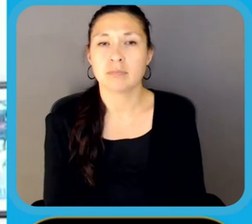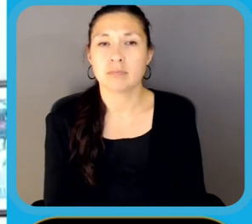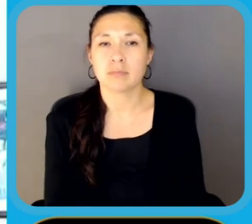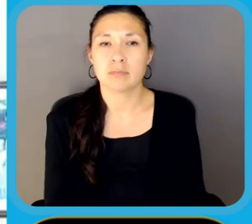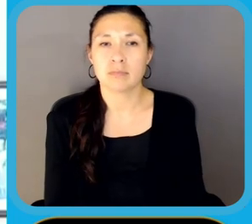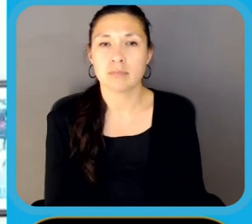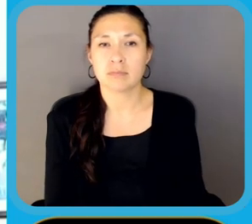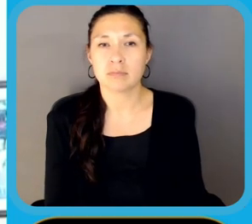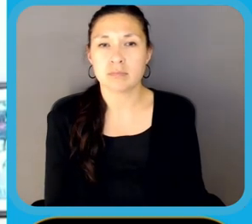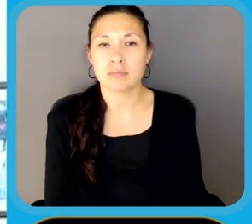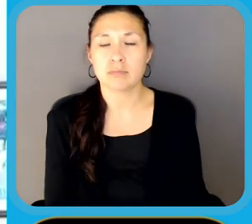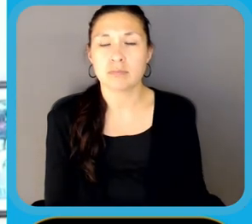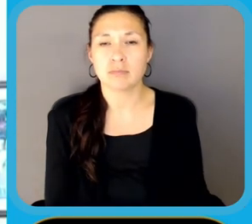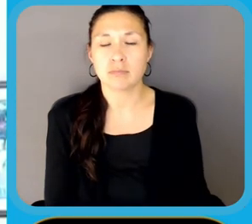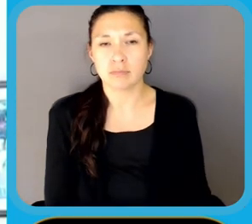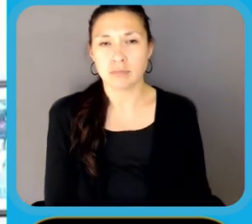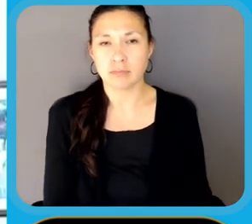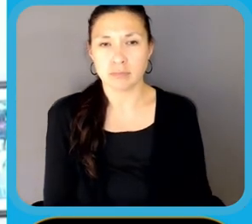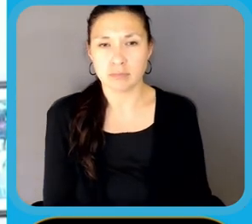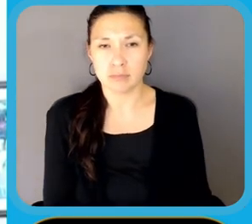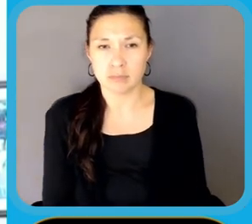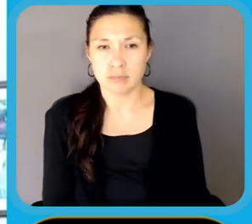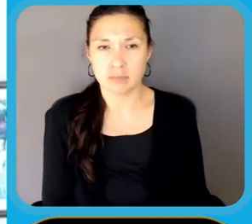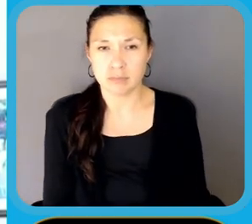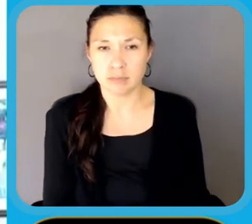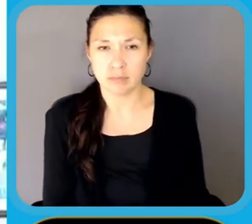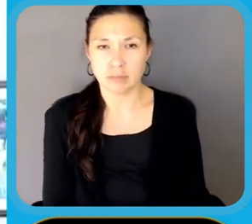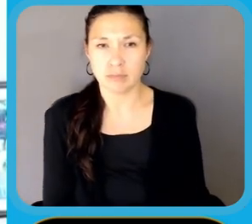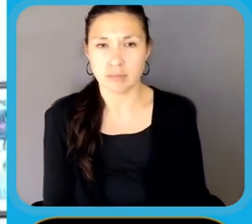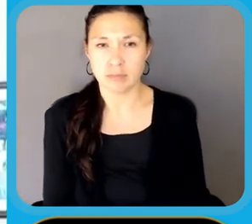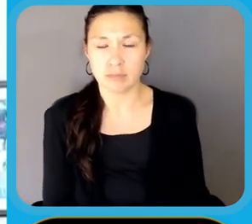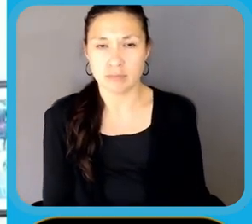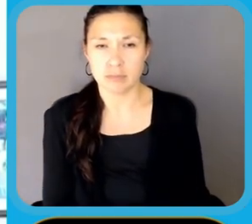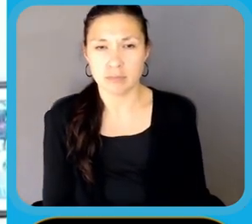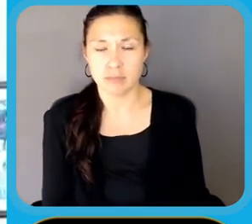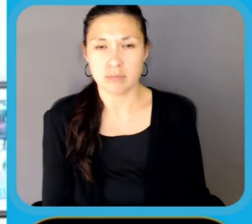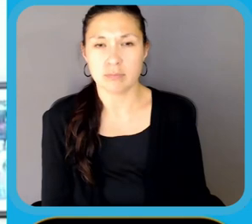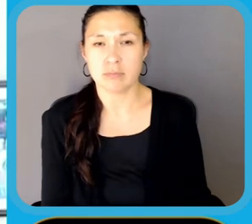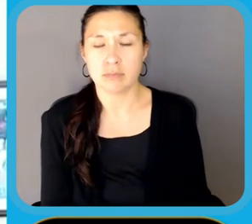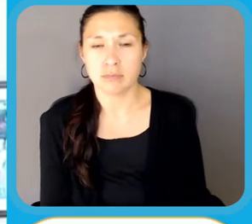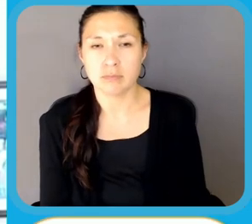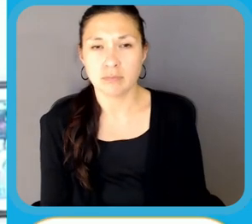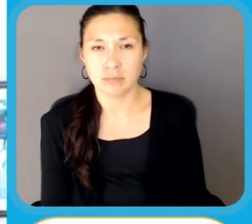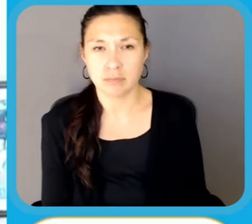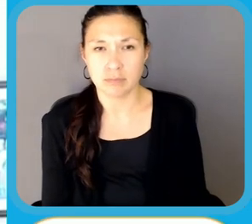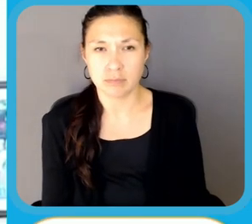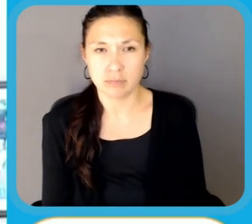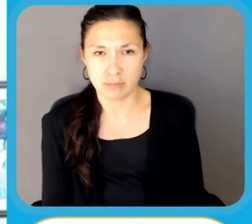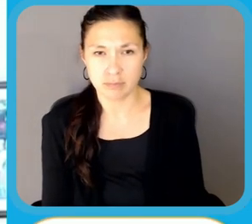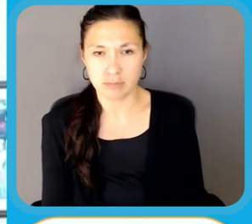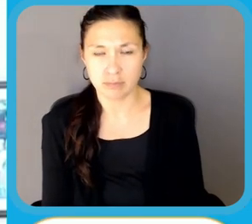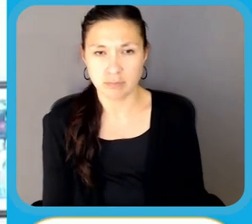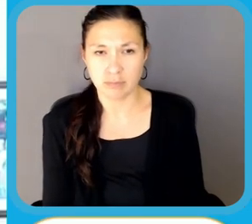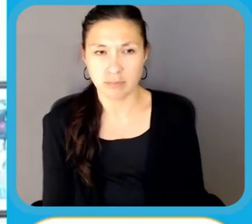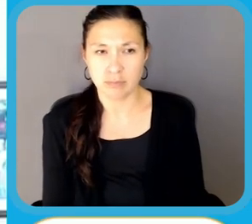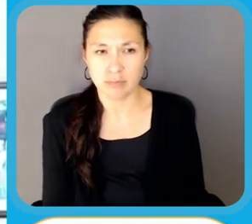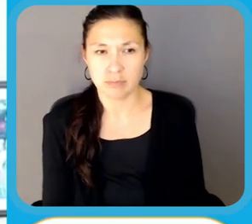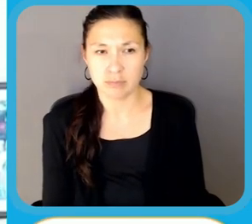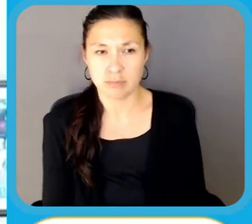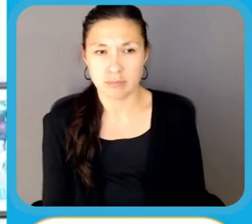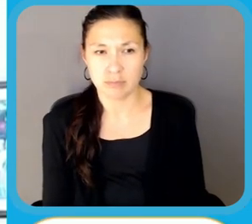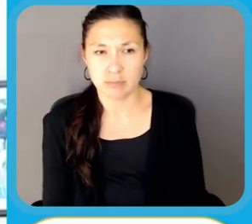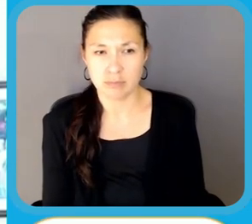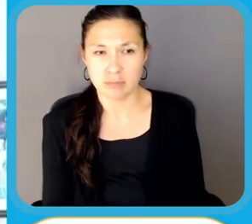the precious right to vote for every Californian. And we will assist our brothers and sisters across this nation to do likewise, because we